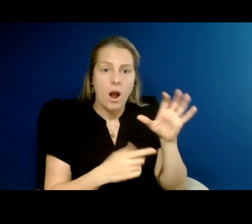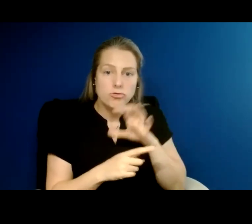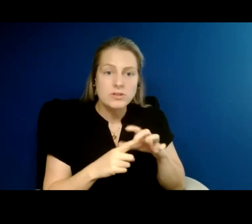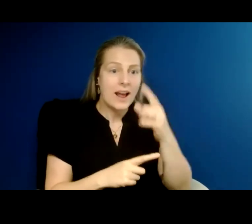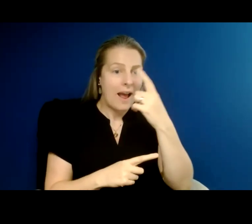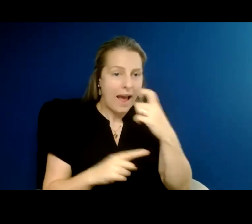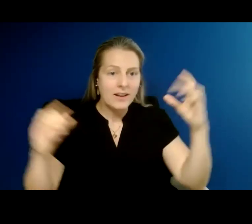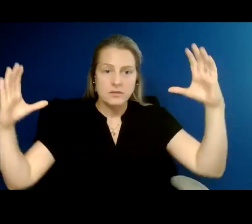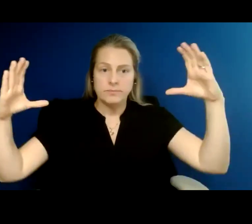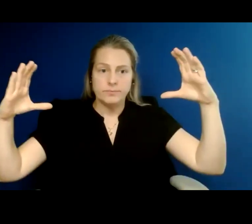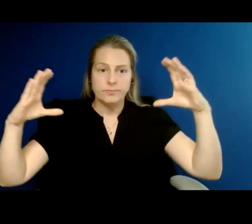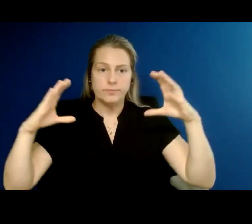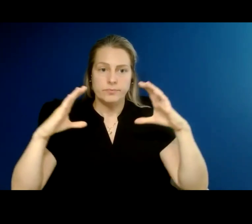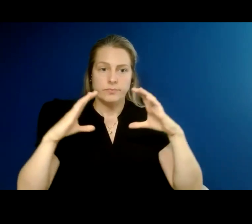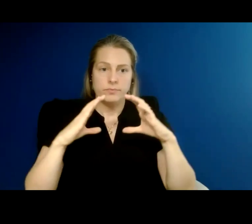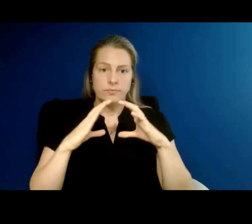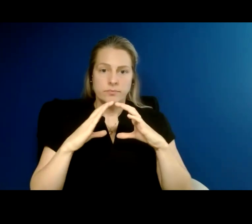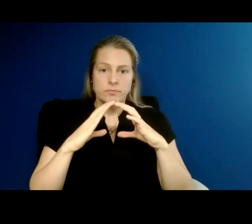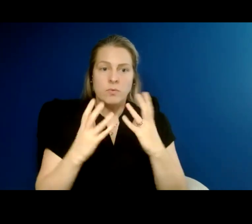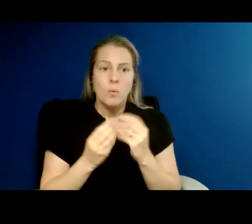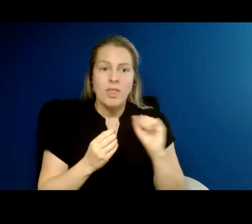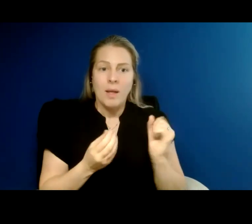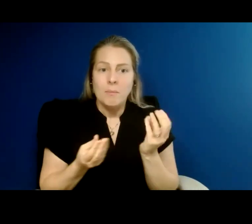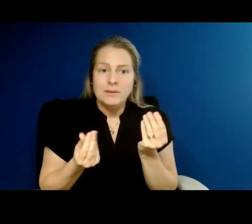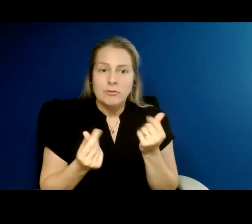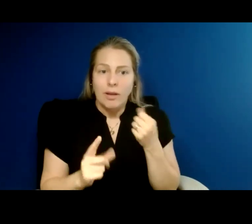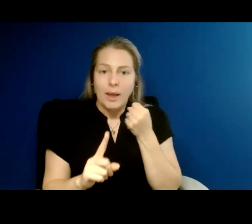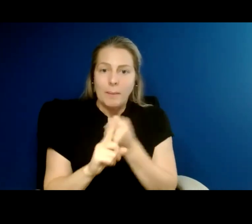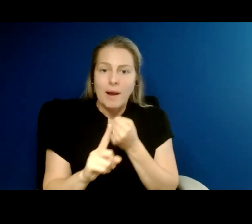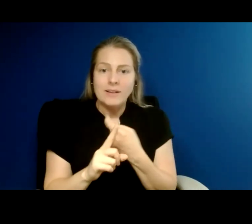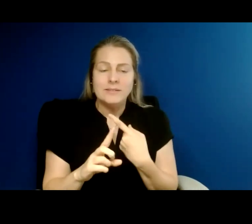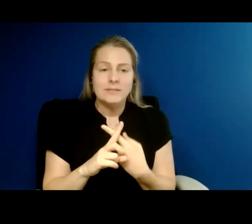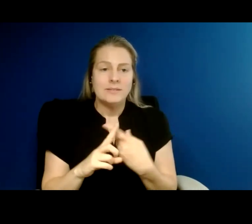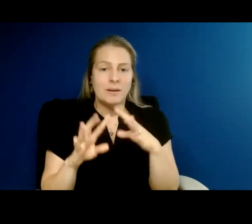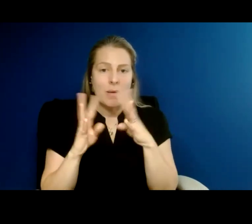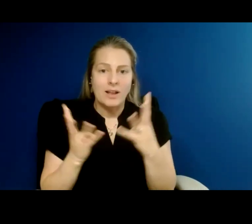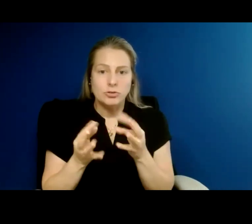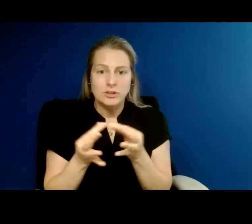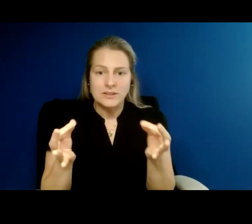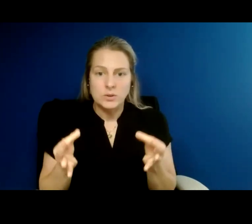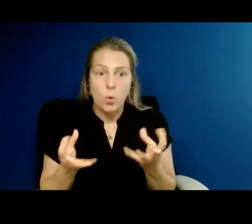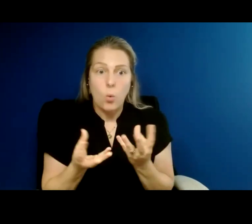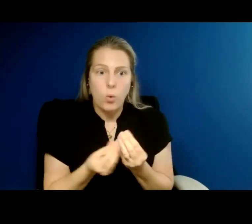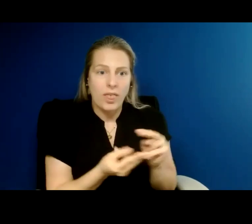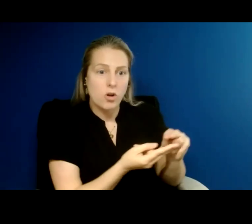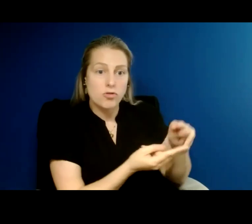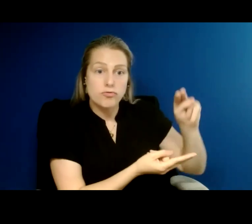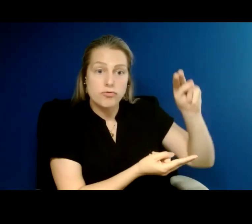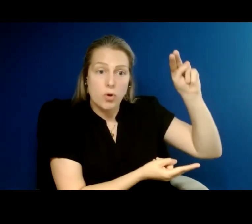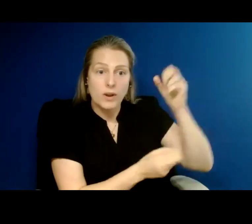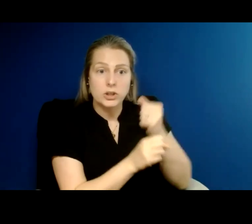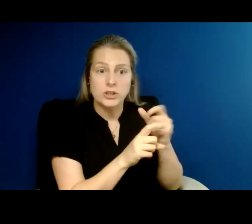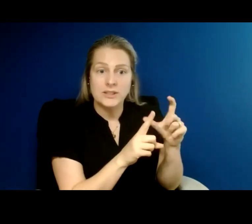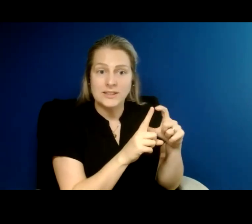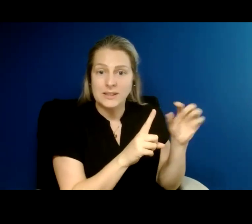carbon emissions and in terms of their material impact with a growing GDP. There is no country that has yet shown that